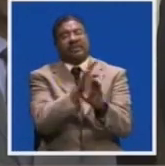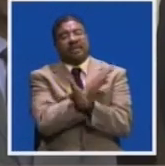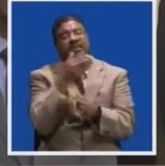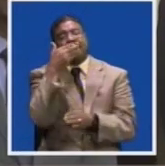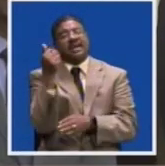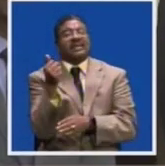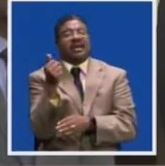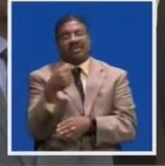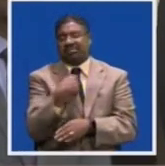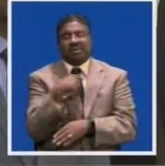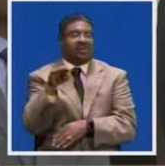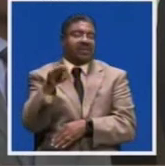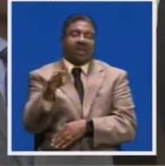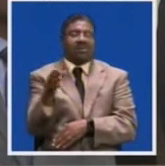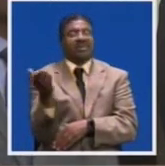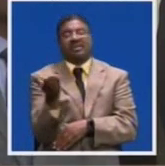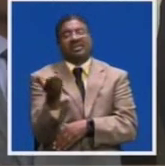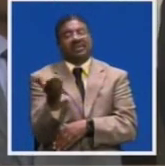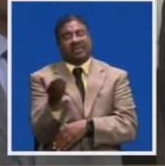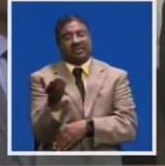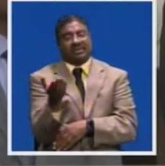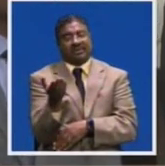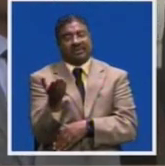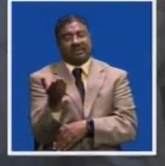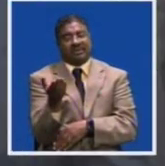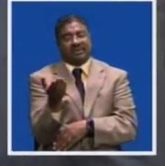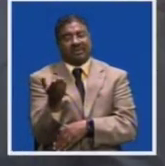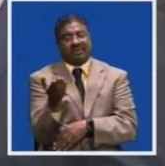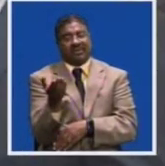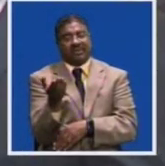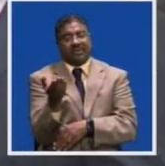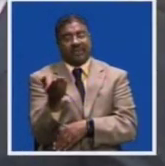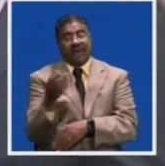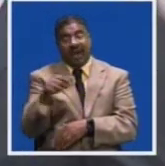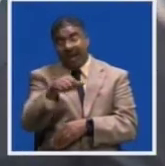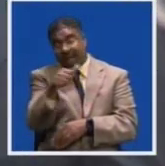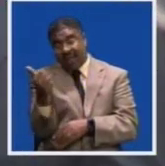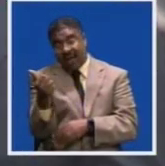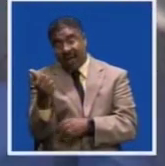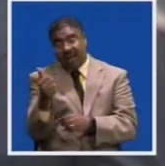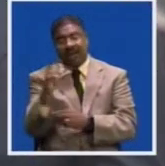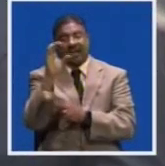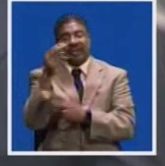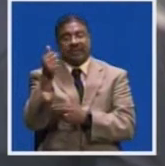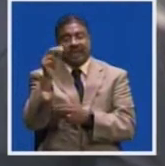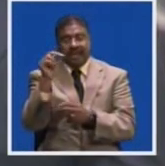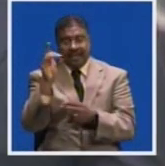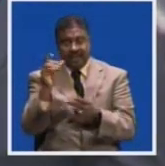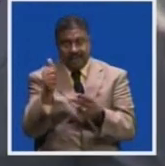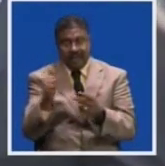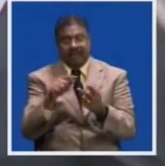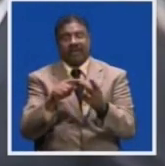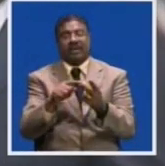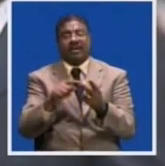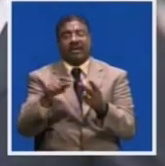have no doubt about that, and I thought much about that when I was appointing you. Others sworn in include Chanda Kazia, Permanent